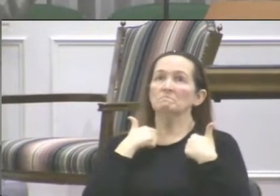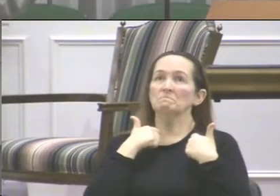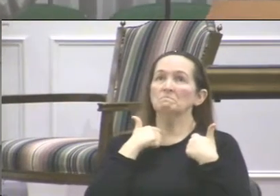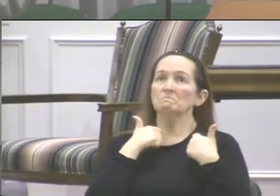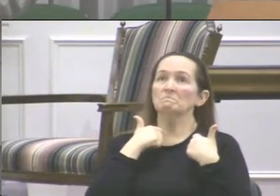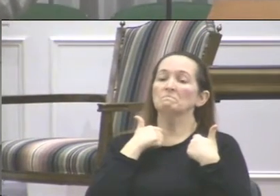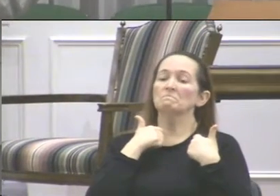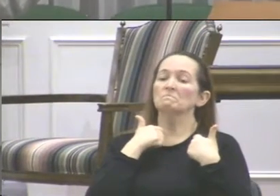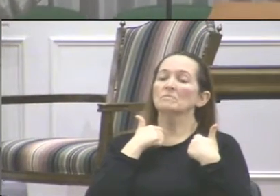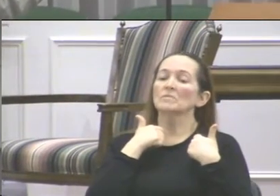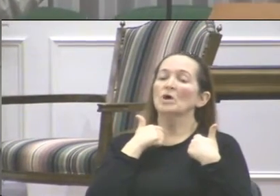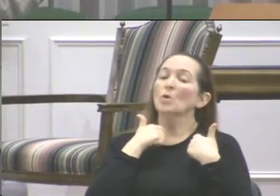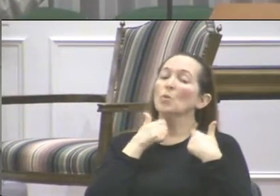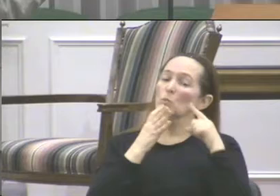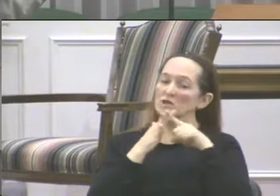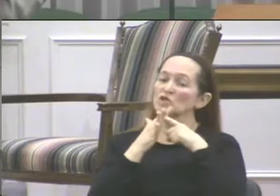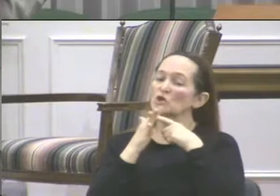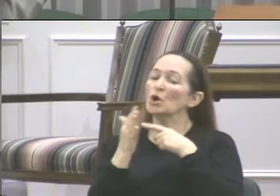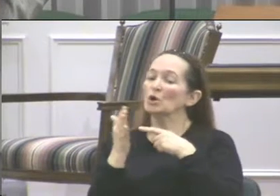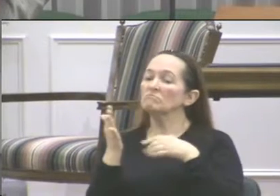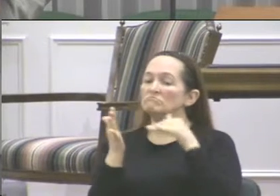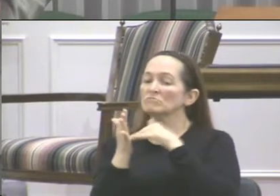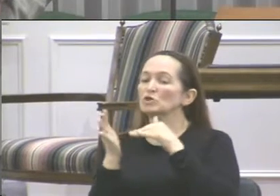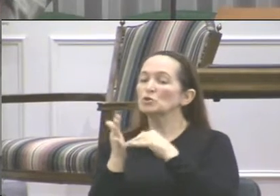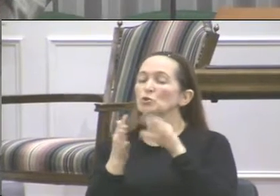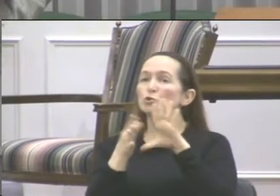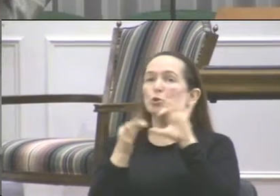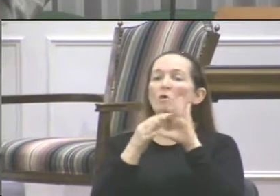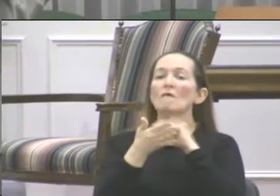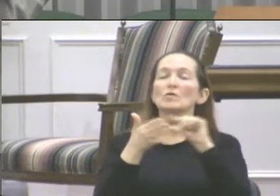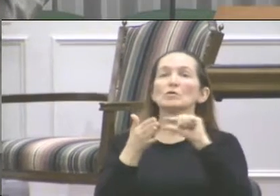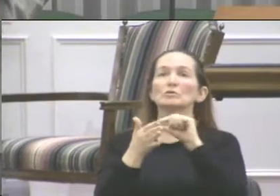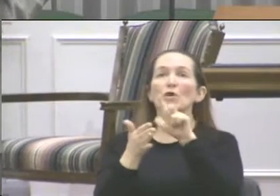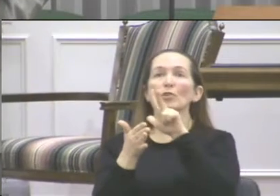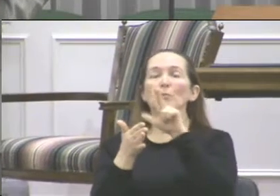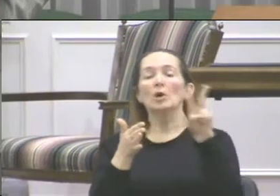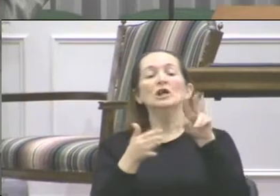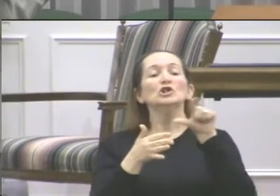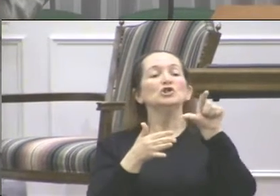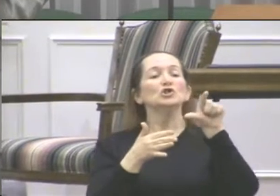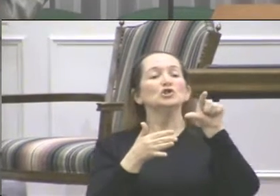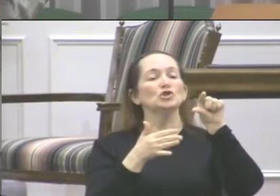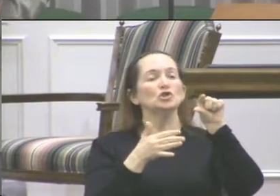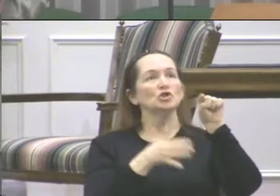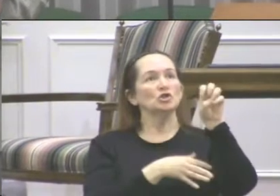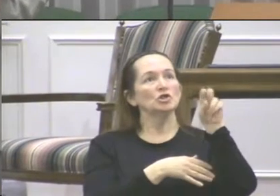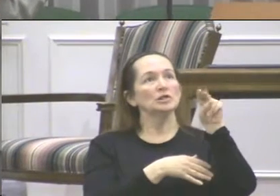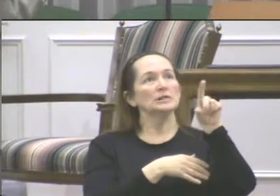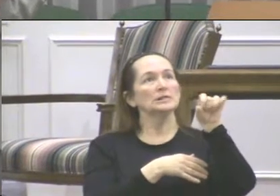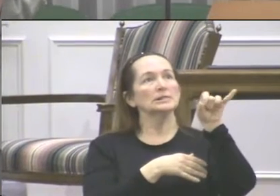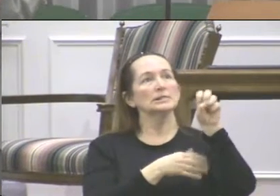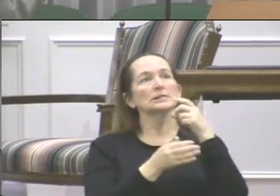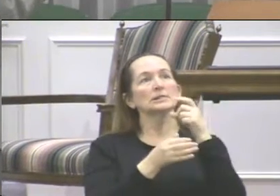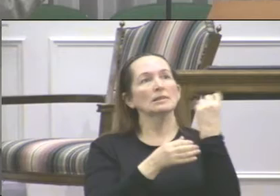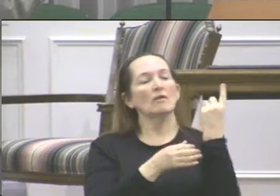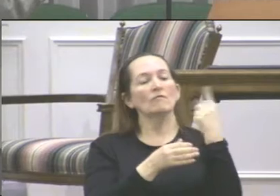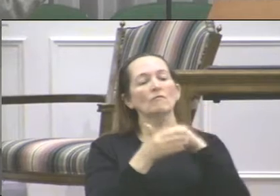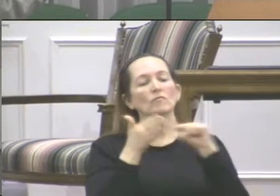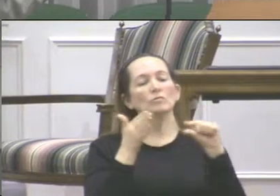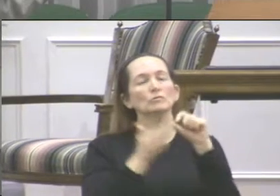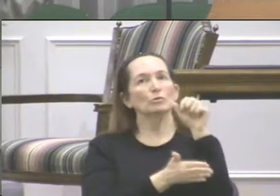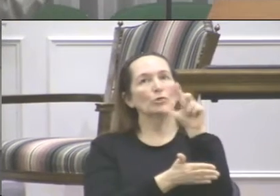We pick up the story in verse 31. Genesis 11, verse 31, if you will follow along as I